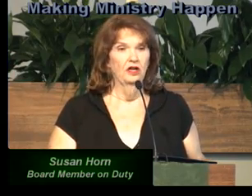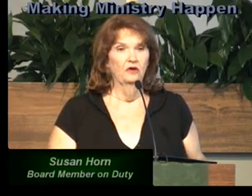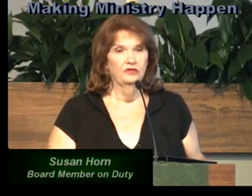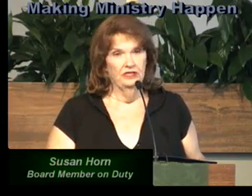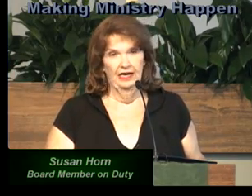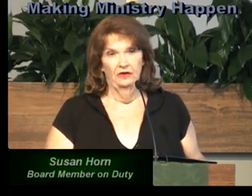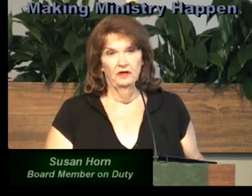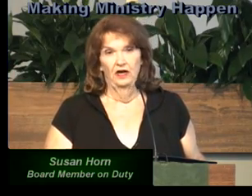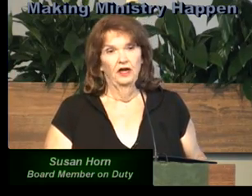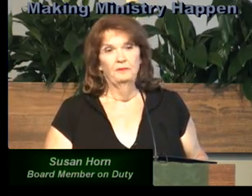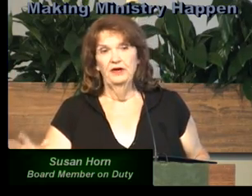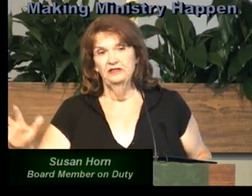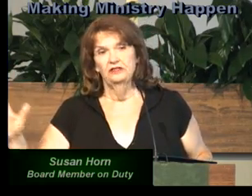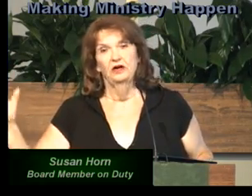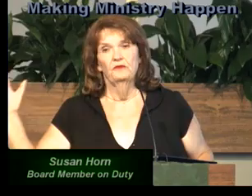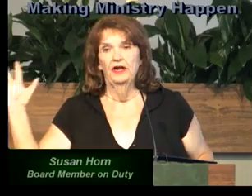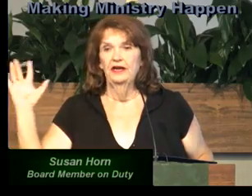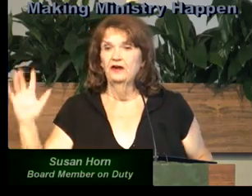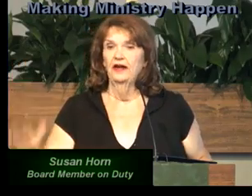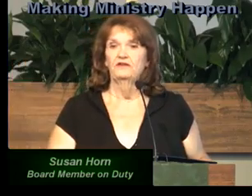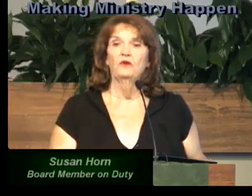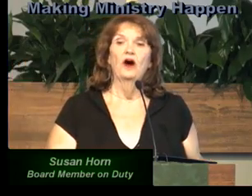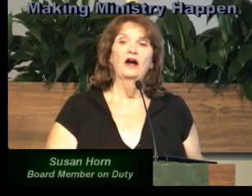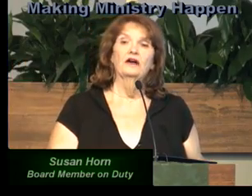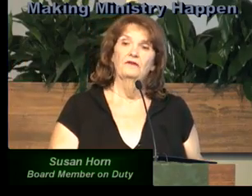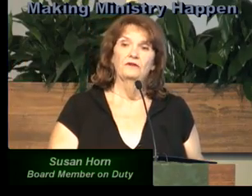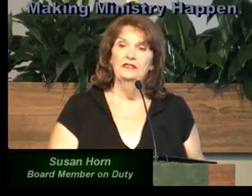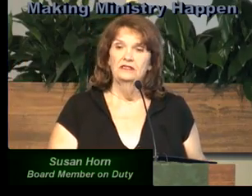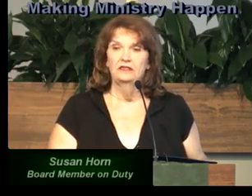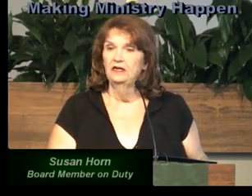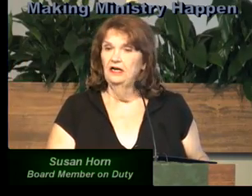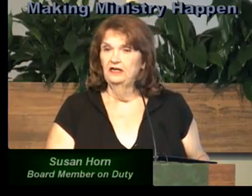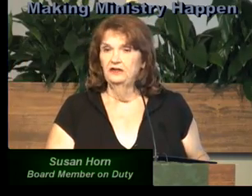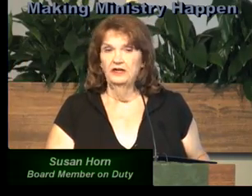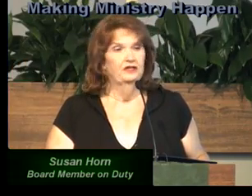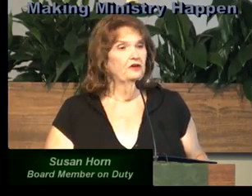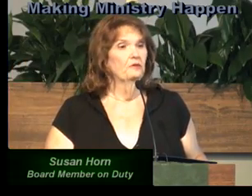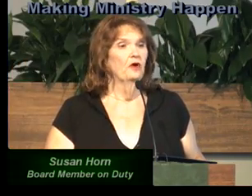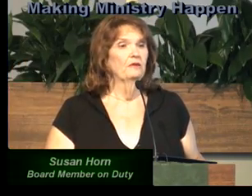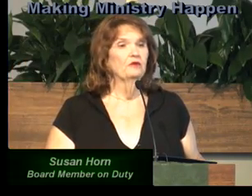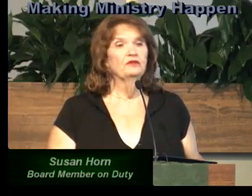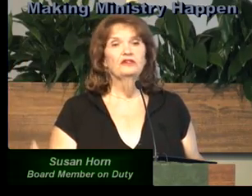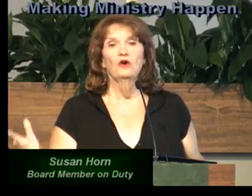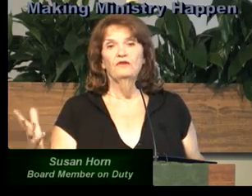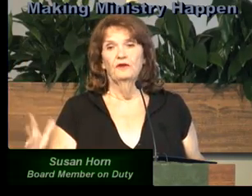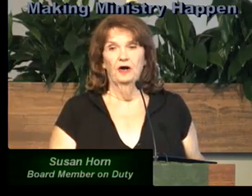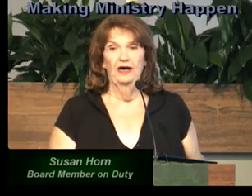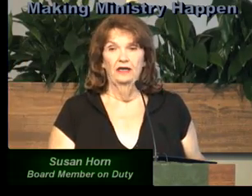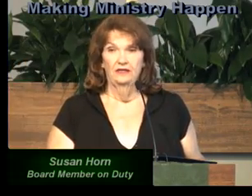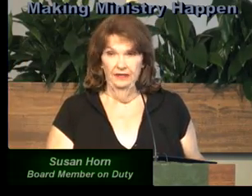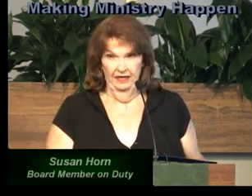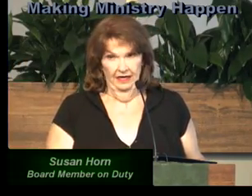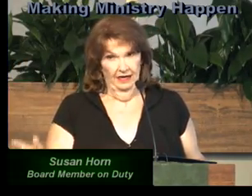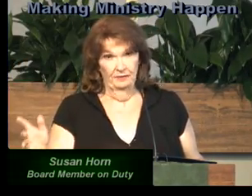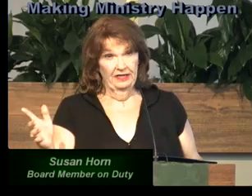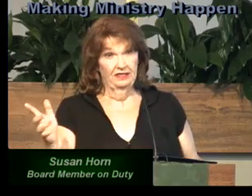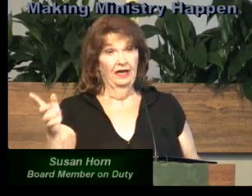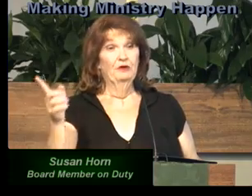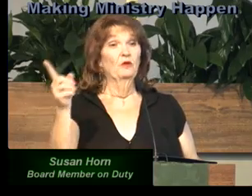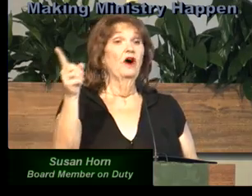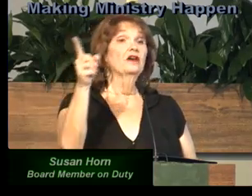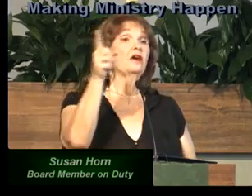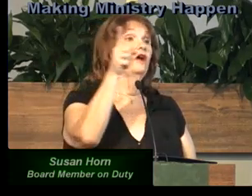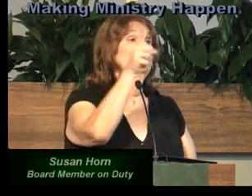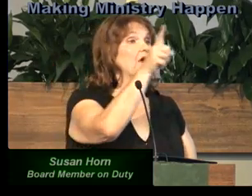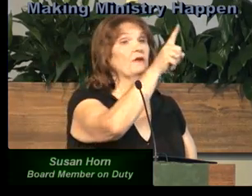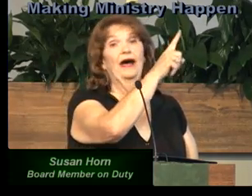Westwood closed down. The buses aren't running. You're going to have to walk for the rest till you get to your appointment, which was over a mile. And by the time